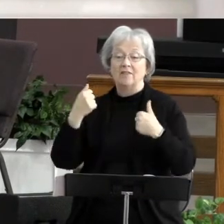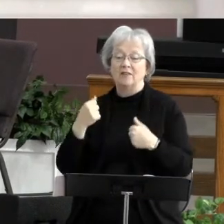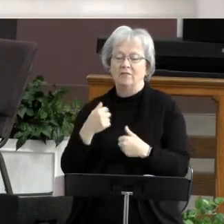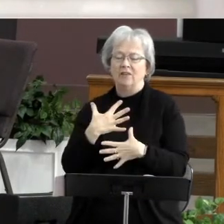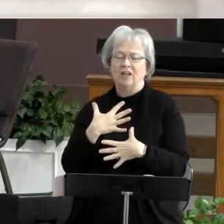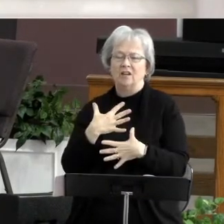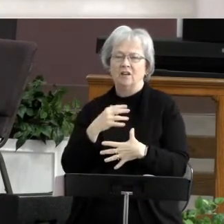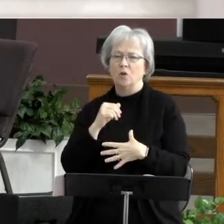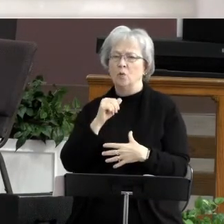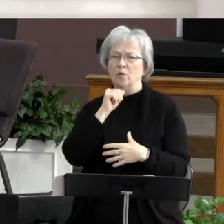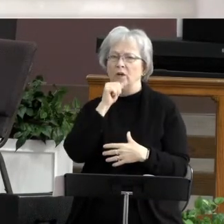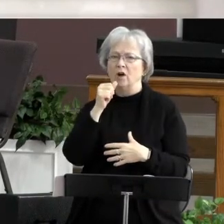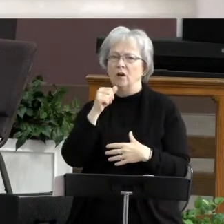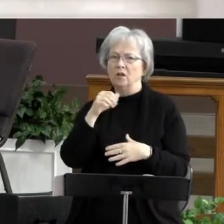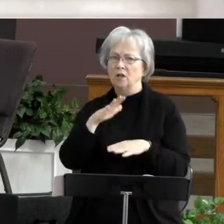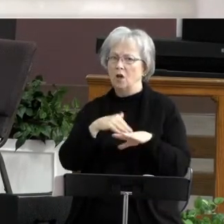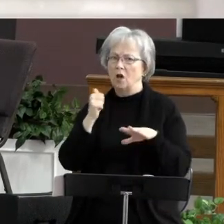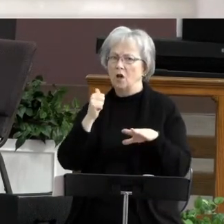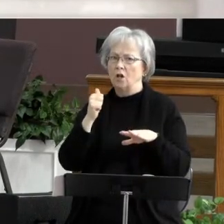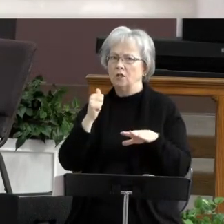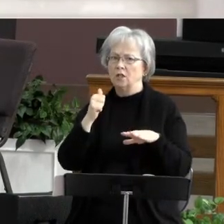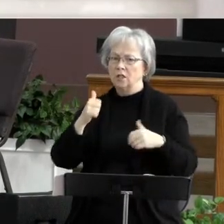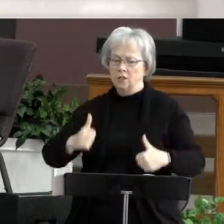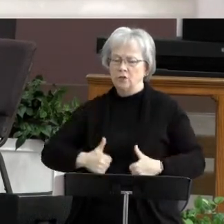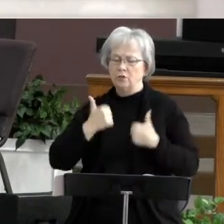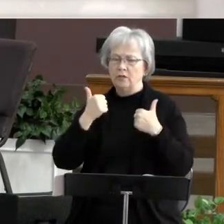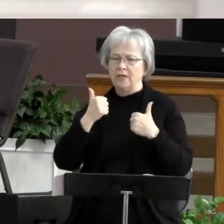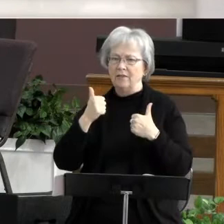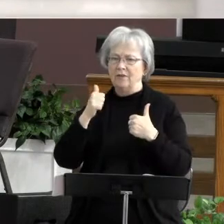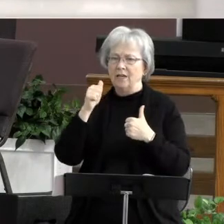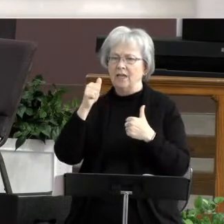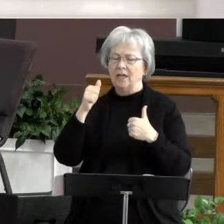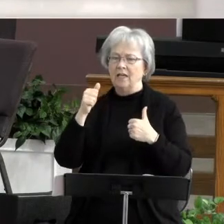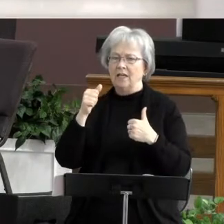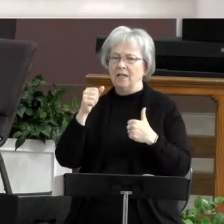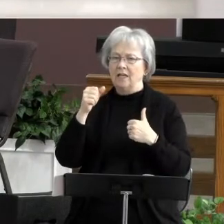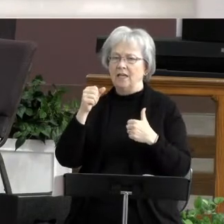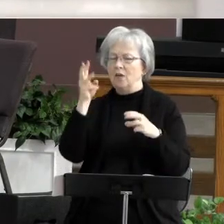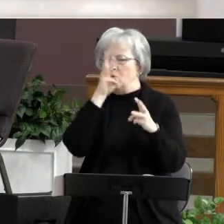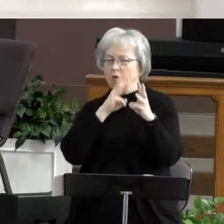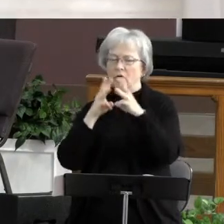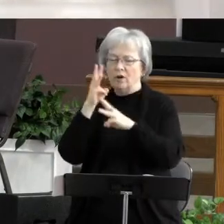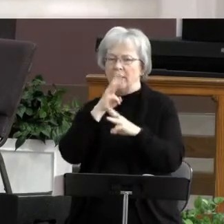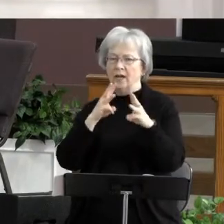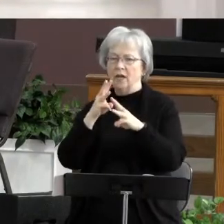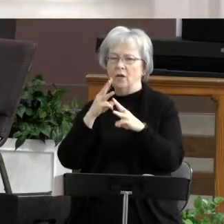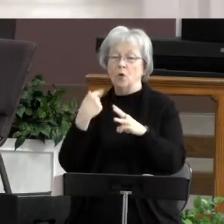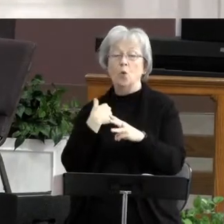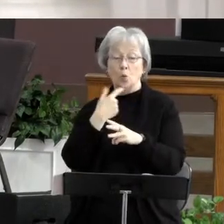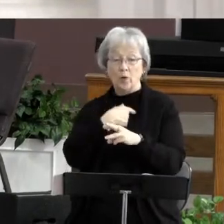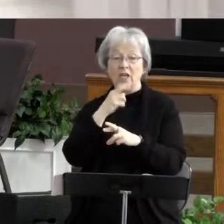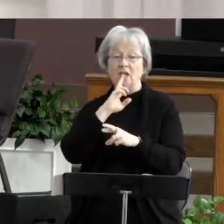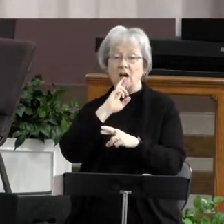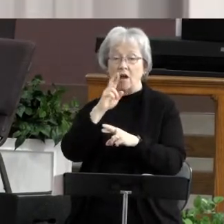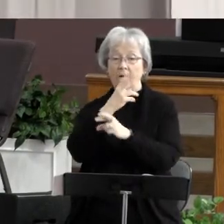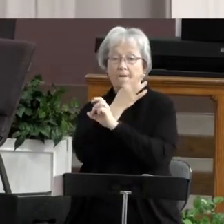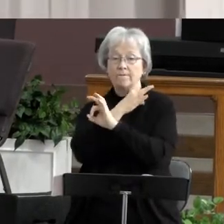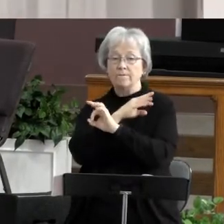live in anxiety. We are not called to live by worrying. We are free.